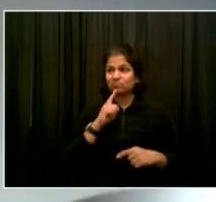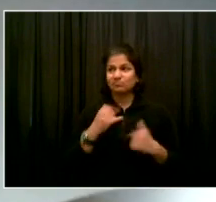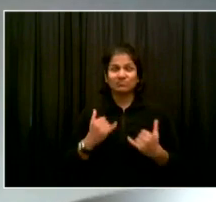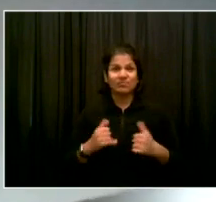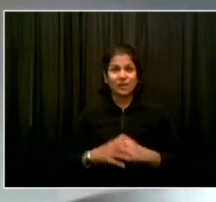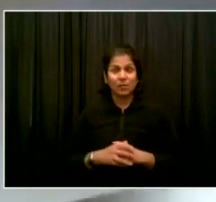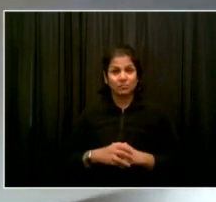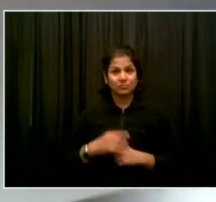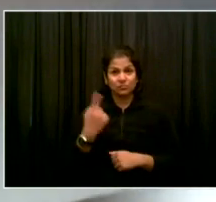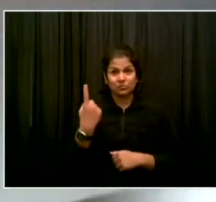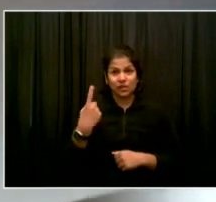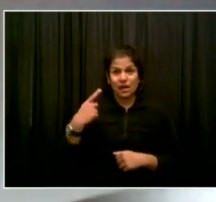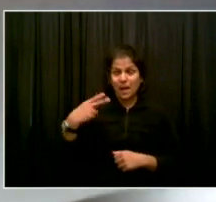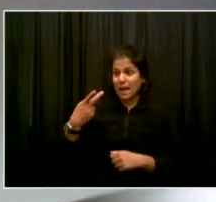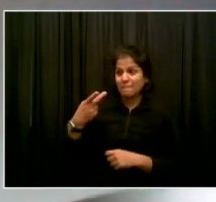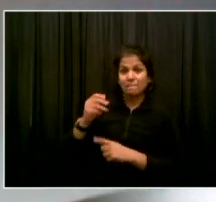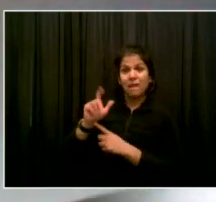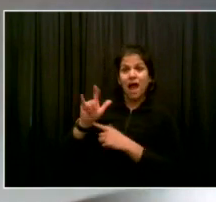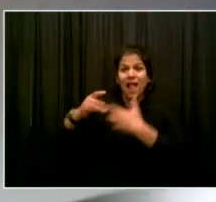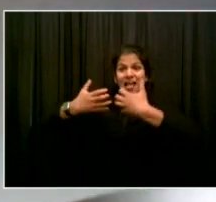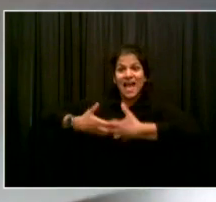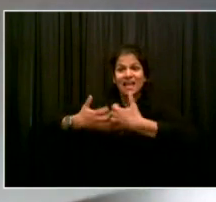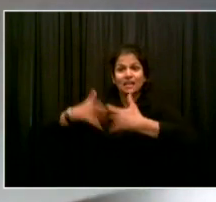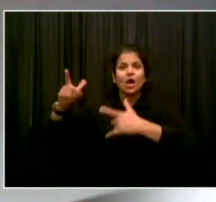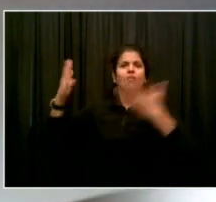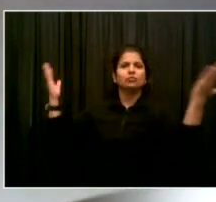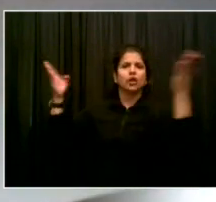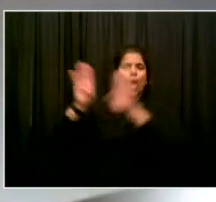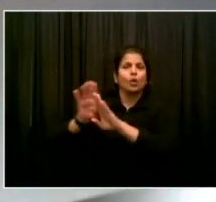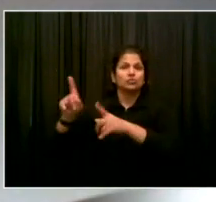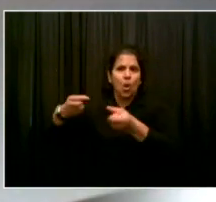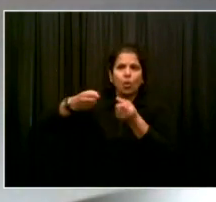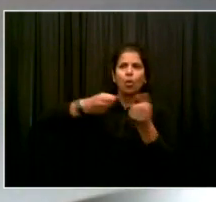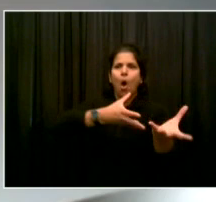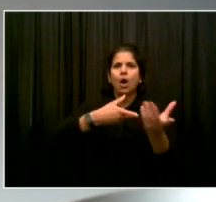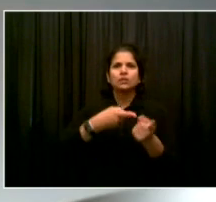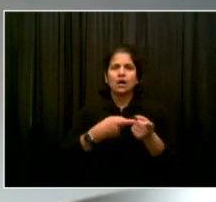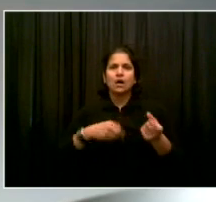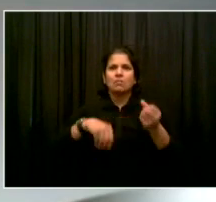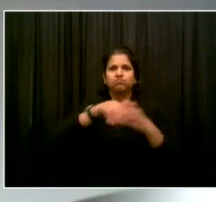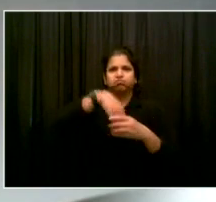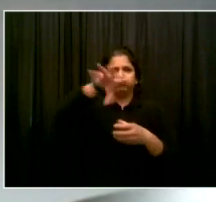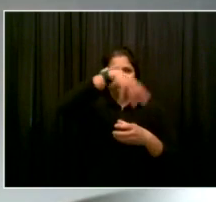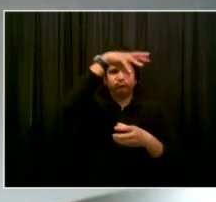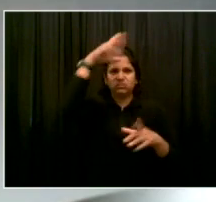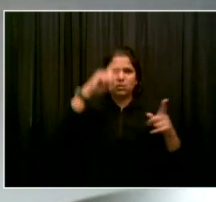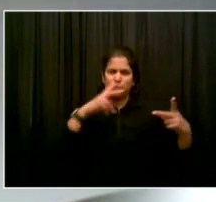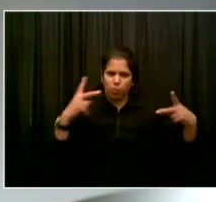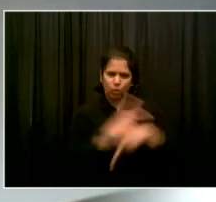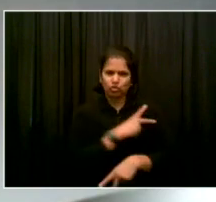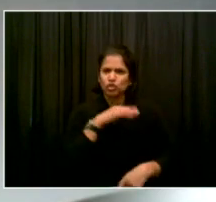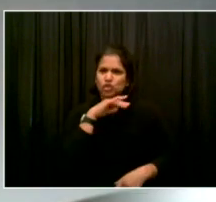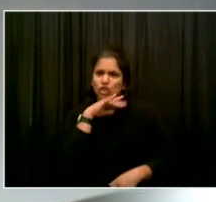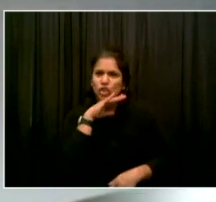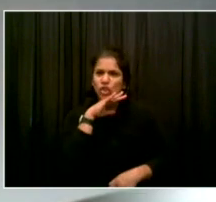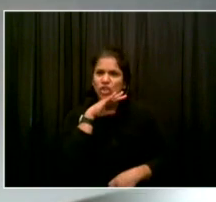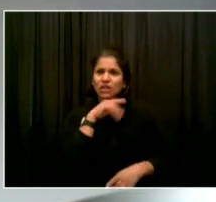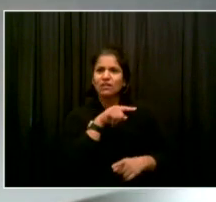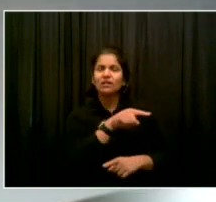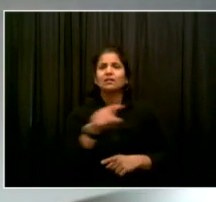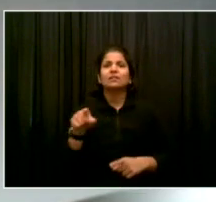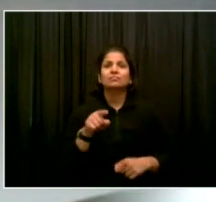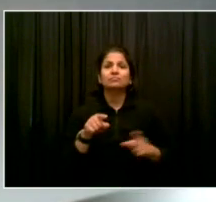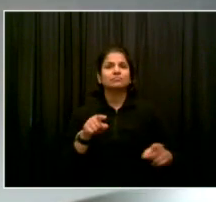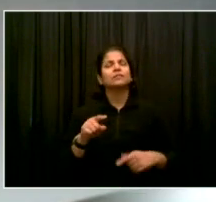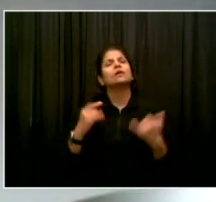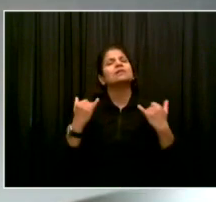intense. And while the state has passed a law that requires 70% renewable energy by 2030 and 100% clean energy by 2040, it